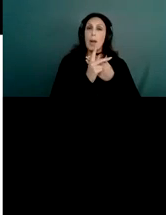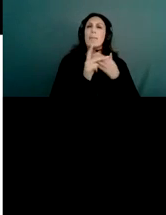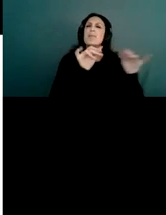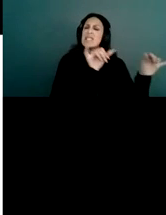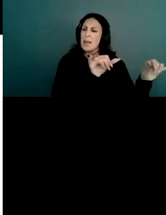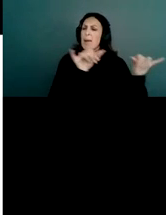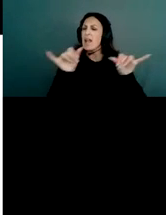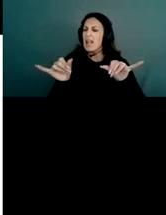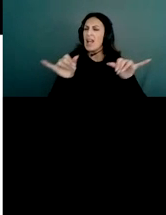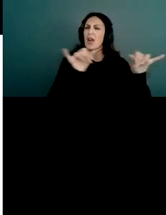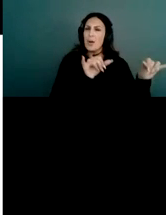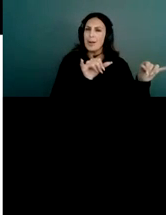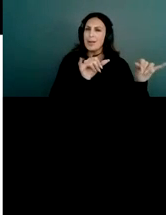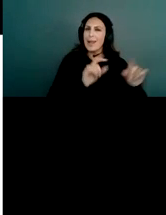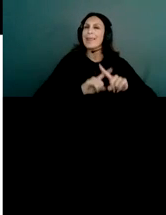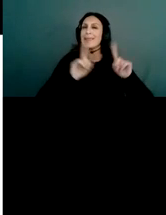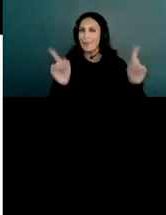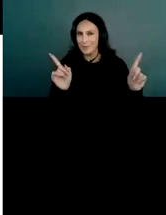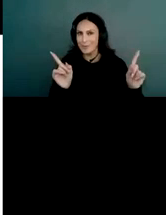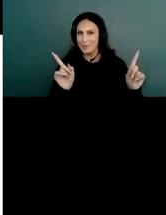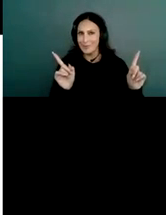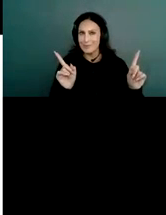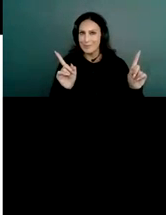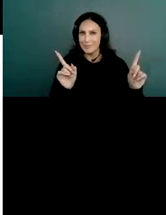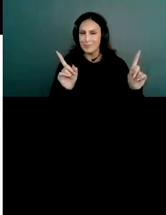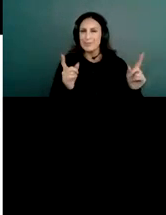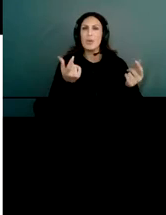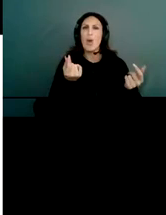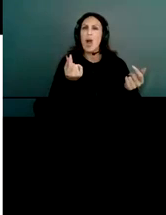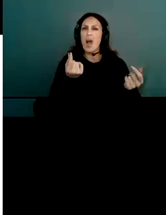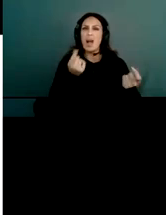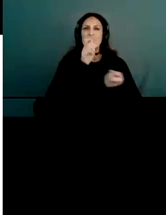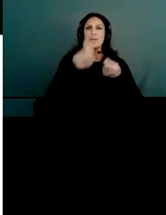has some differences. So let's go ahead and explore some of those specifics.